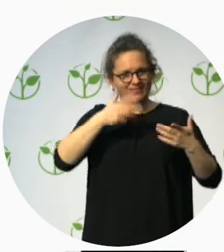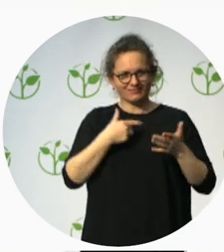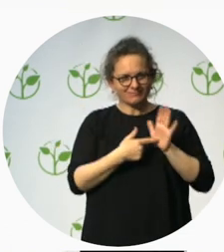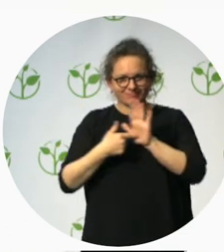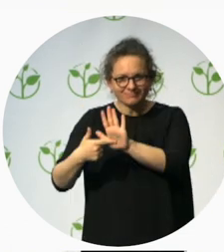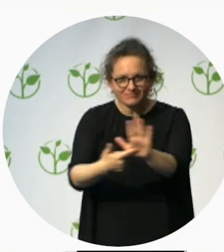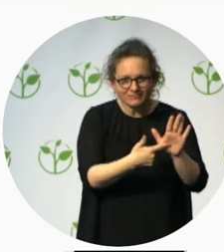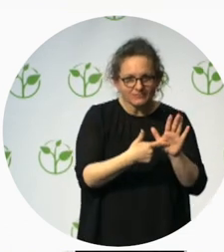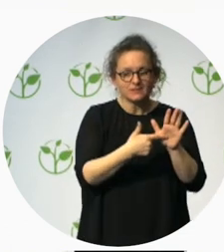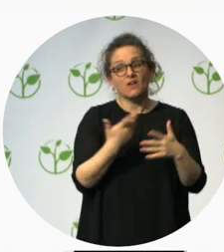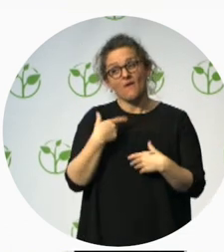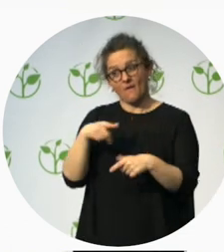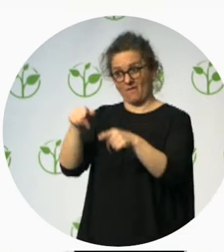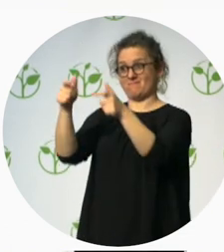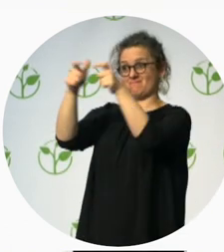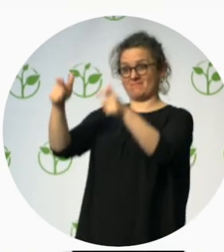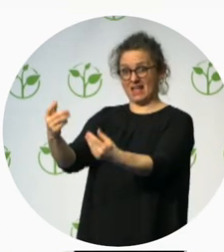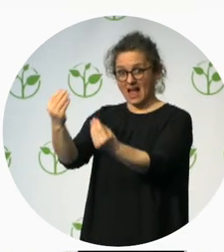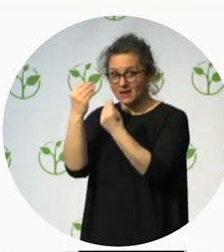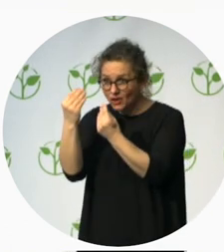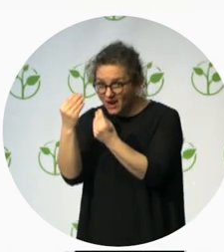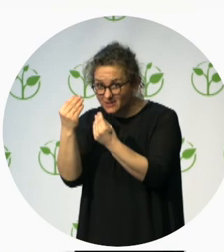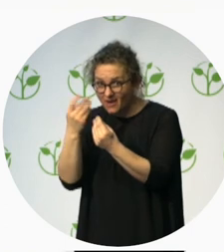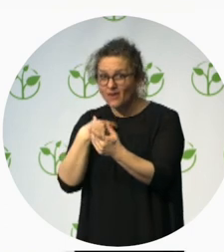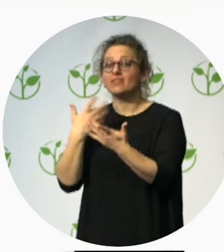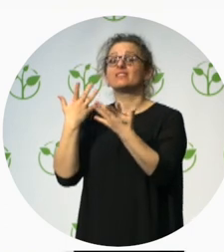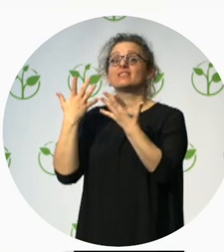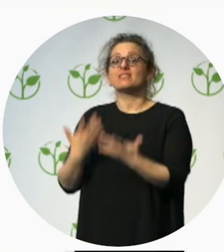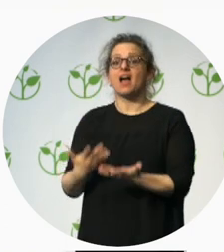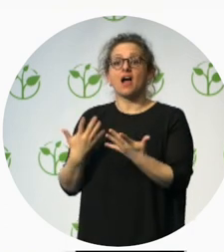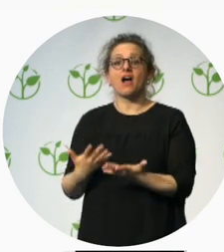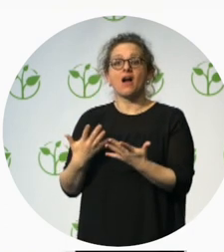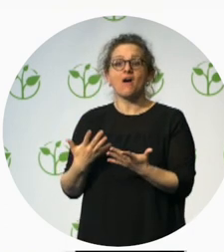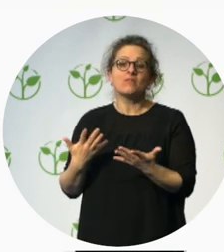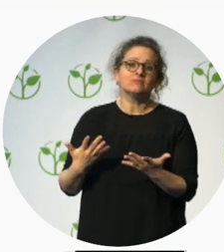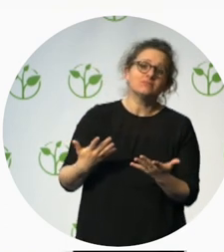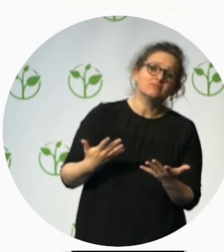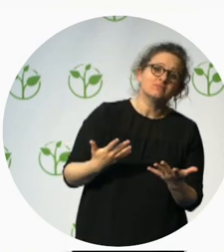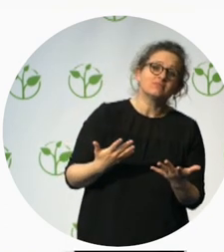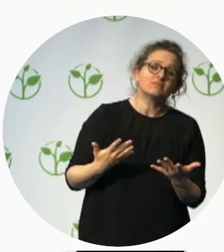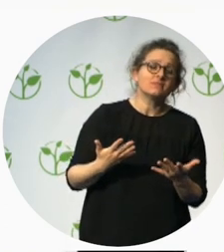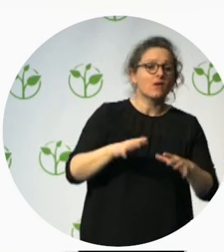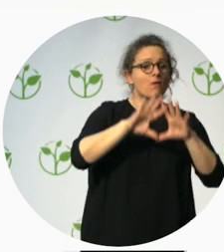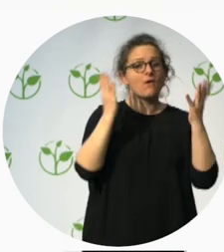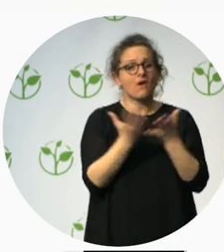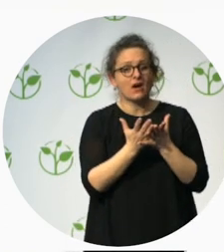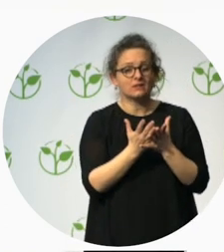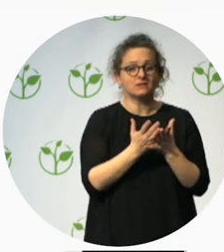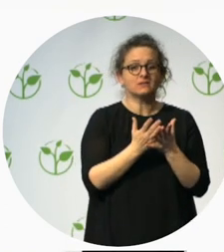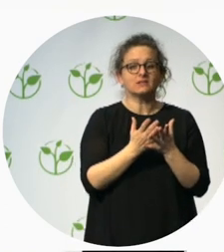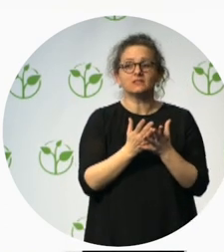million children with disabilities worldwide are shut out of the classrooms. This is a human rights